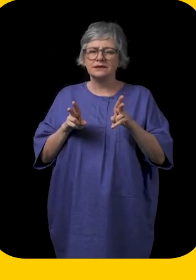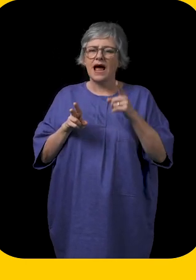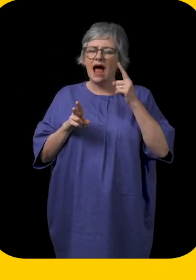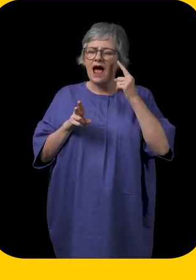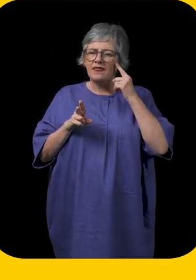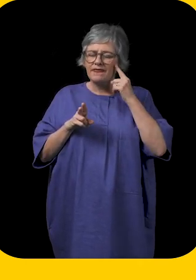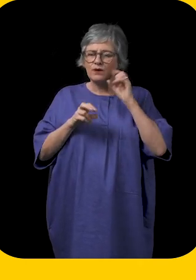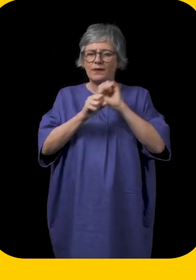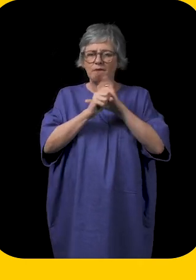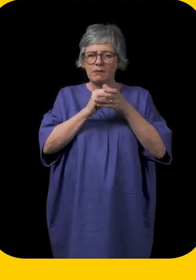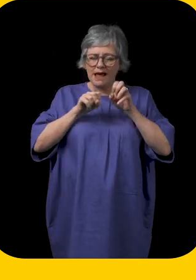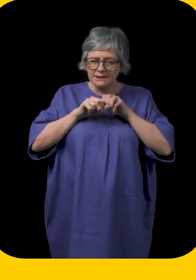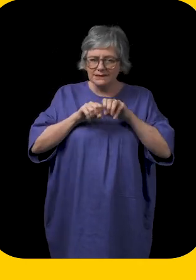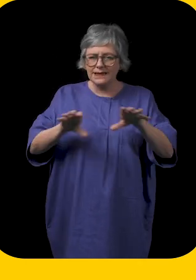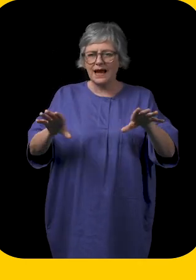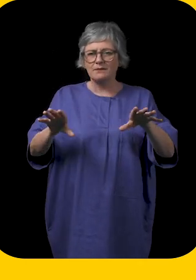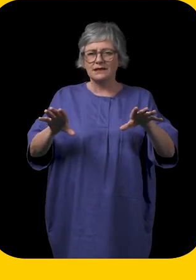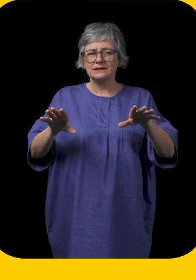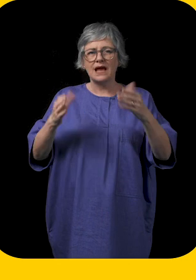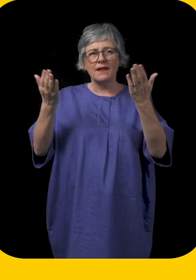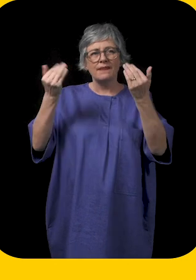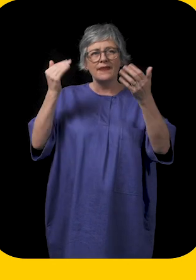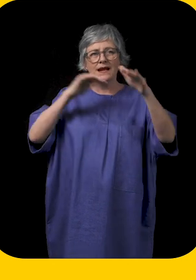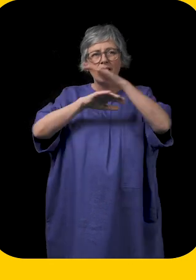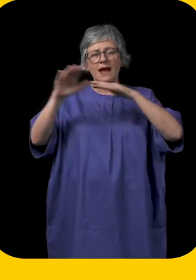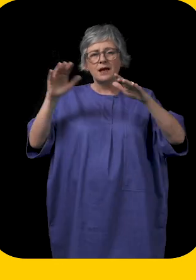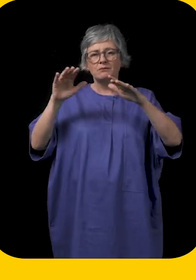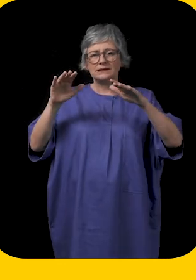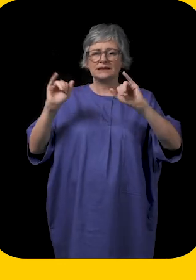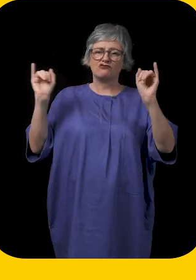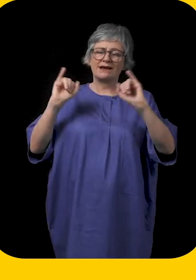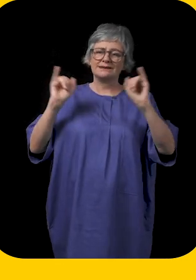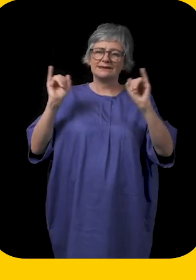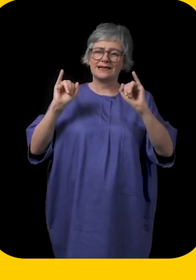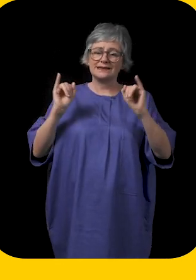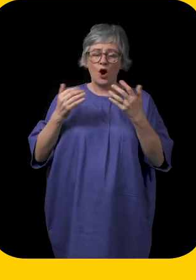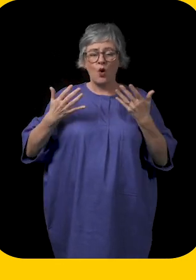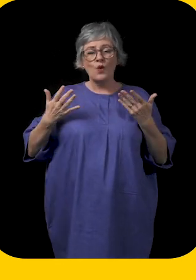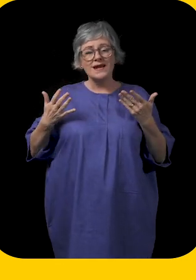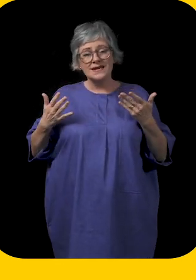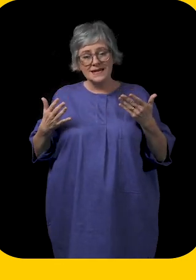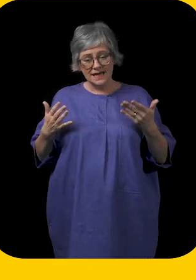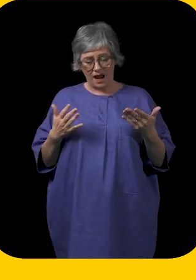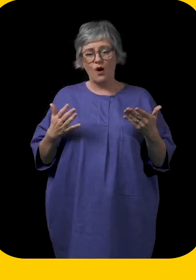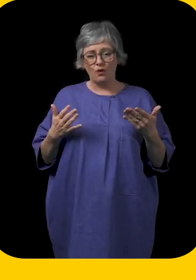simpler lifestyles. I think that with the pandemic and with the climate crisis,